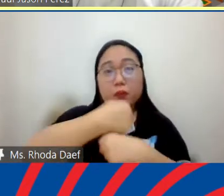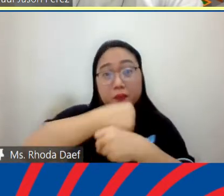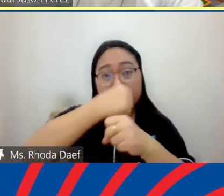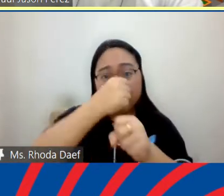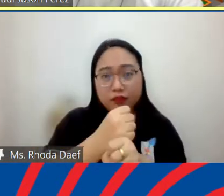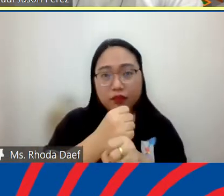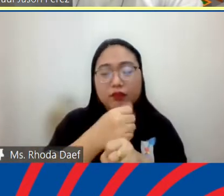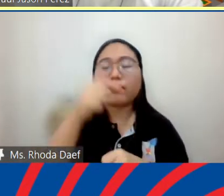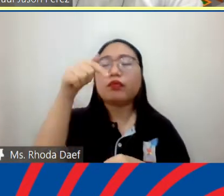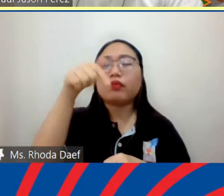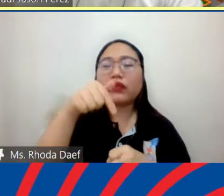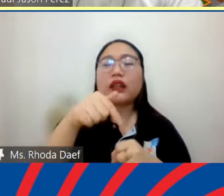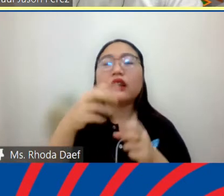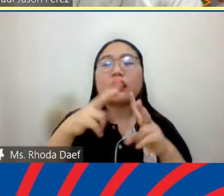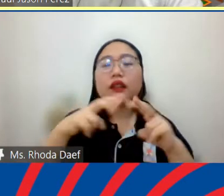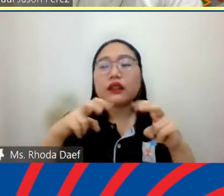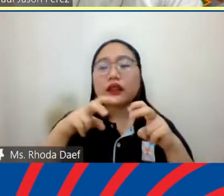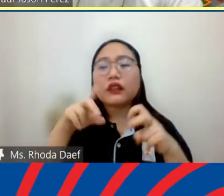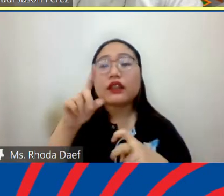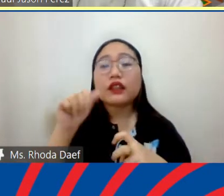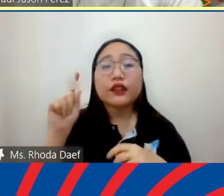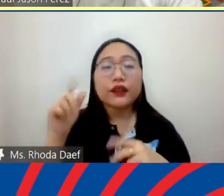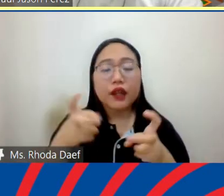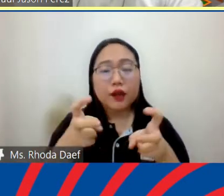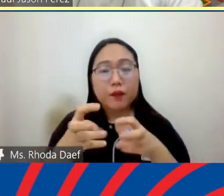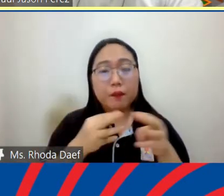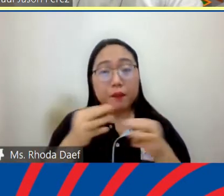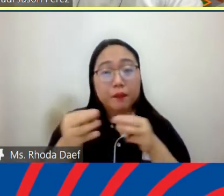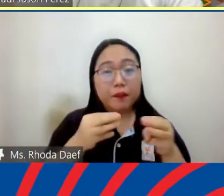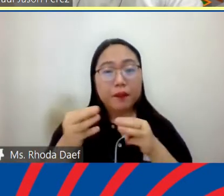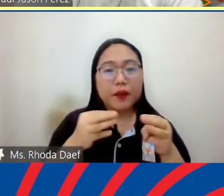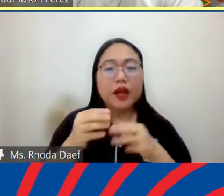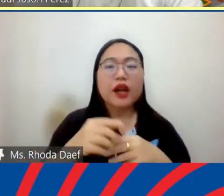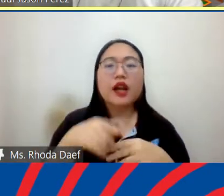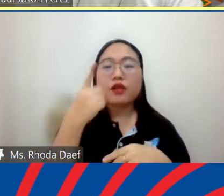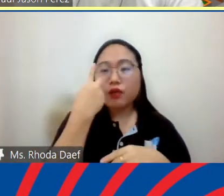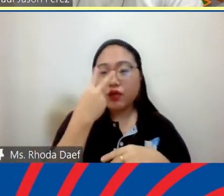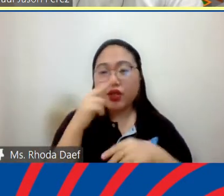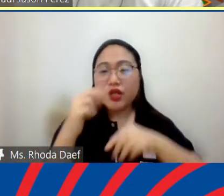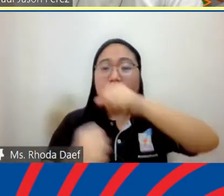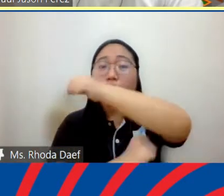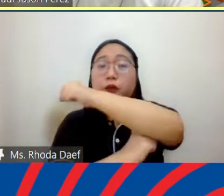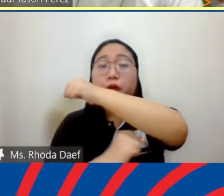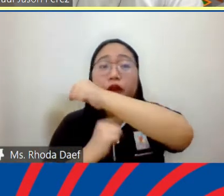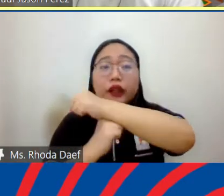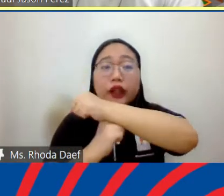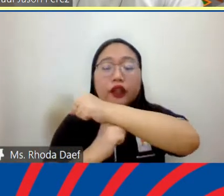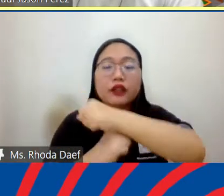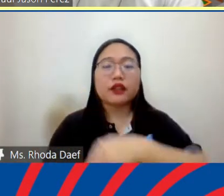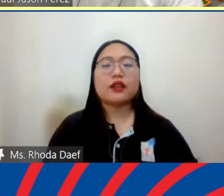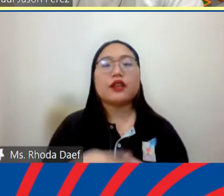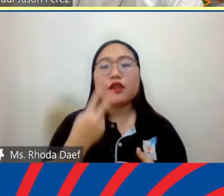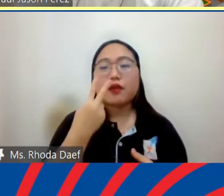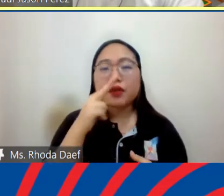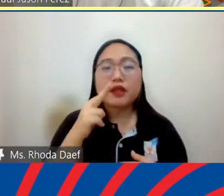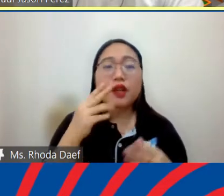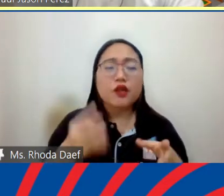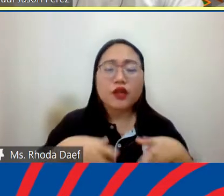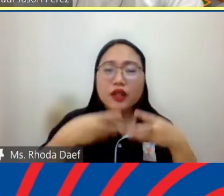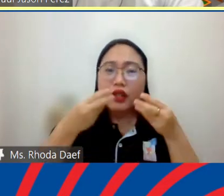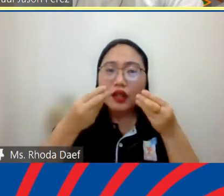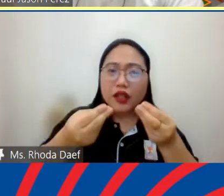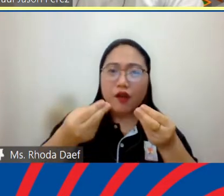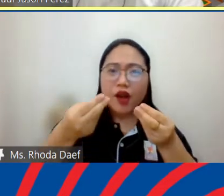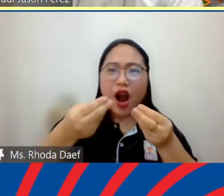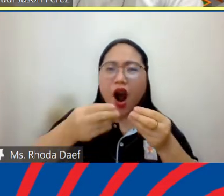research data management paradigm or the frameworks that are available in research data management provides a